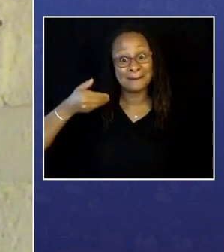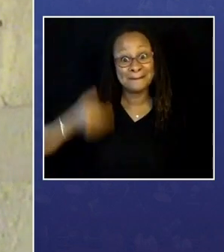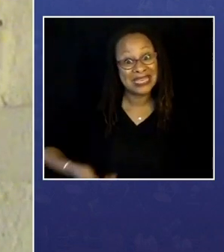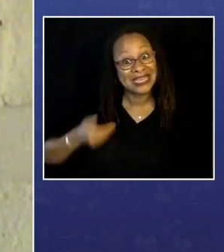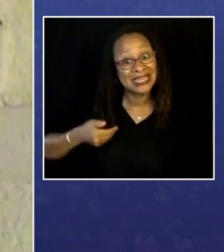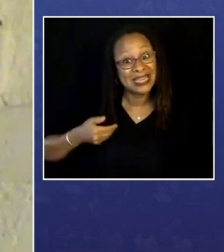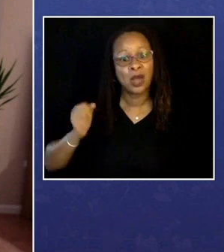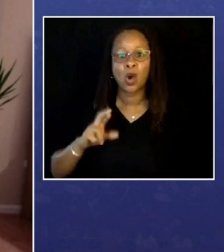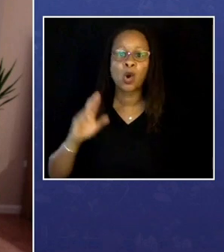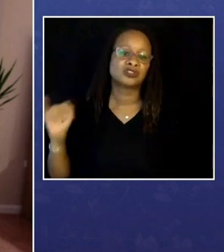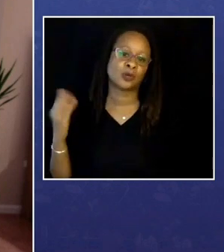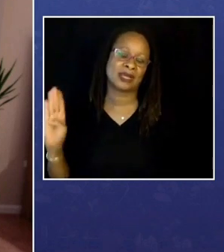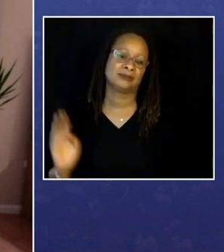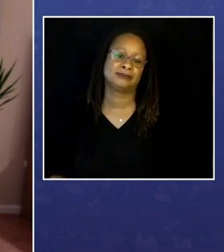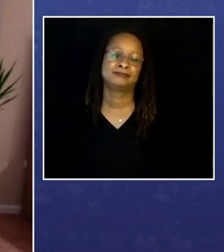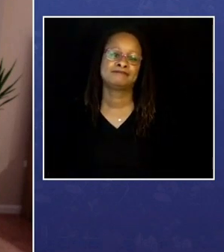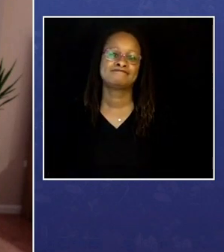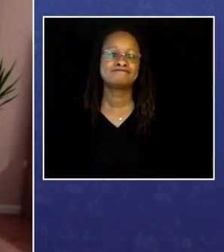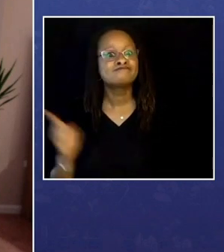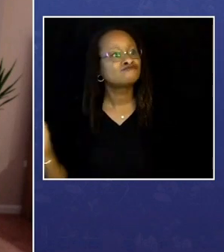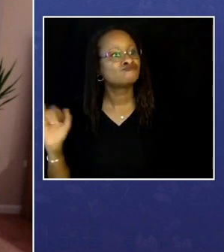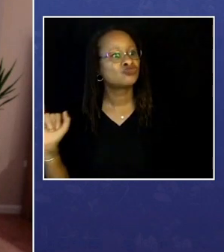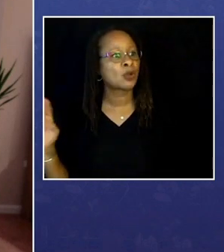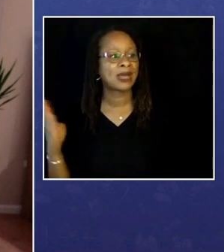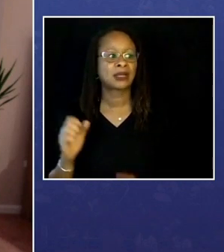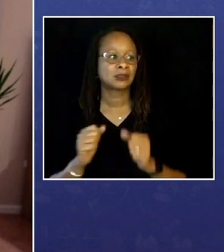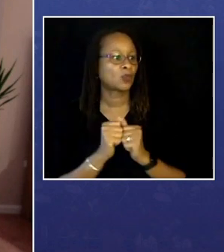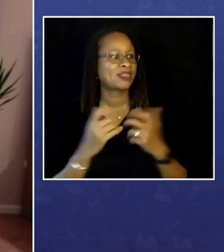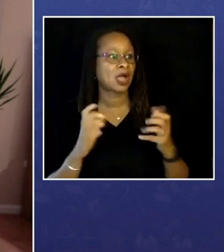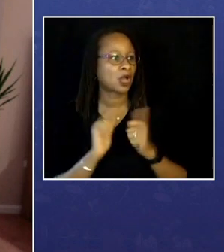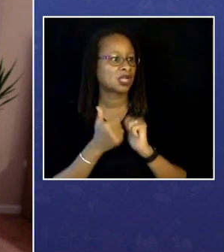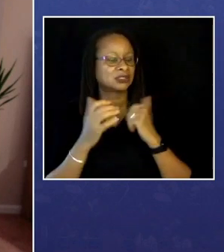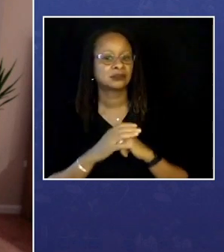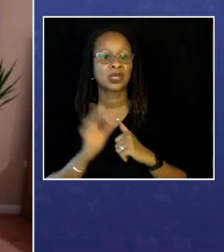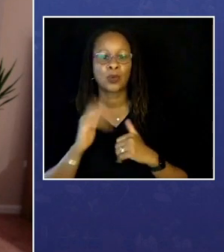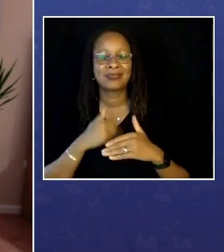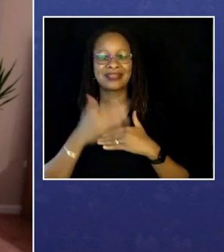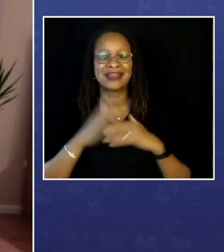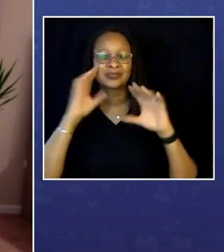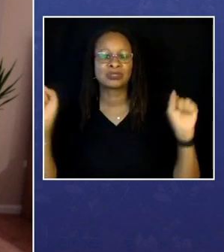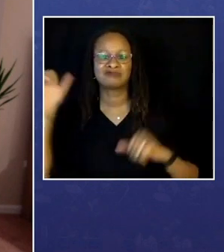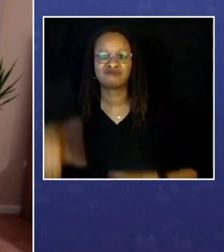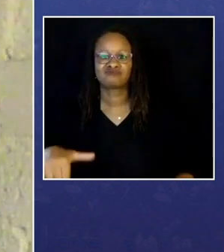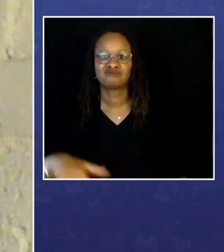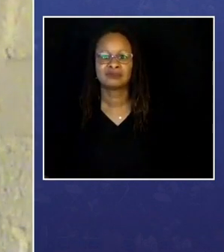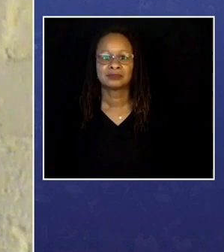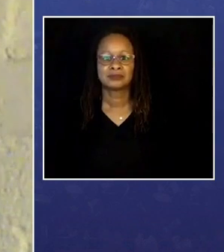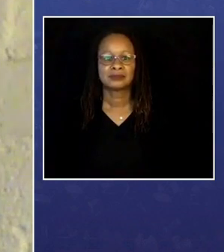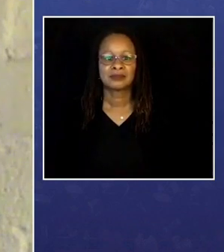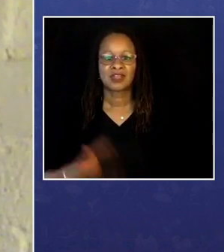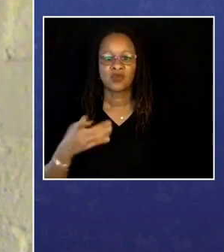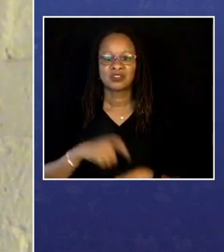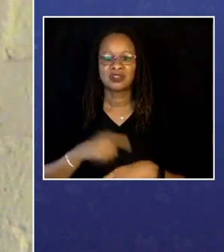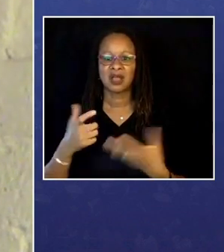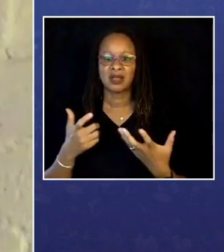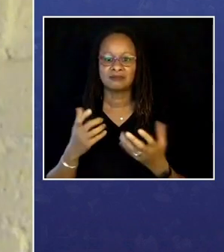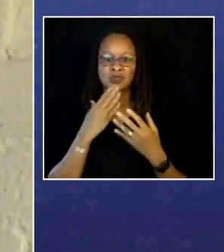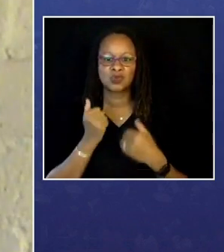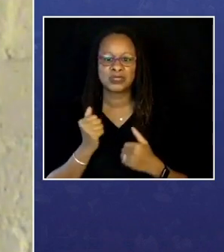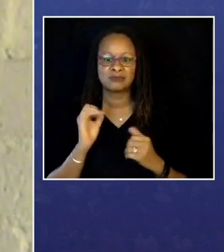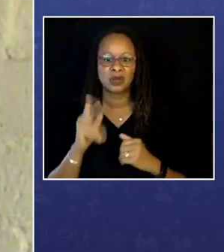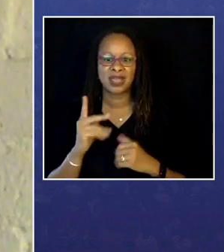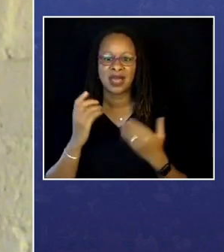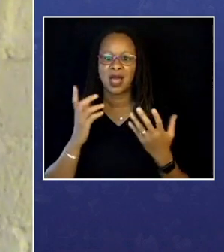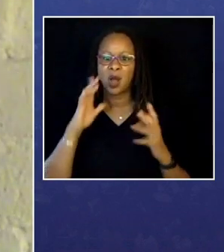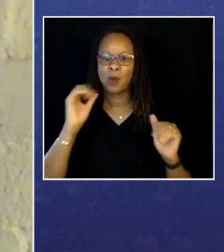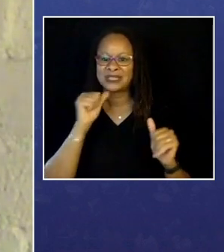me or Joe Biden? Joe Biden, no contest. He's gonna be the next president of the fourth time's a charm. Let's just hope it's